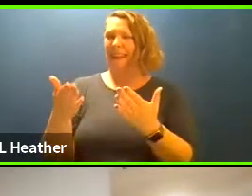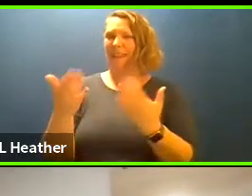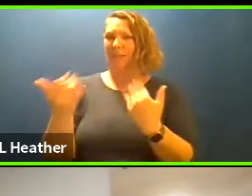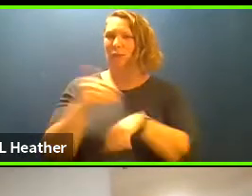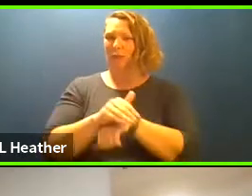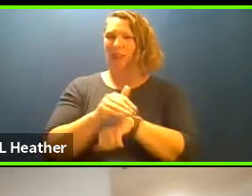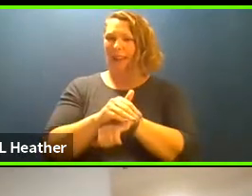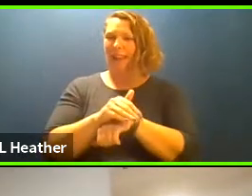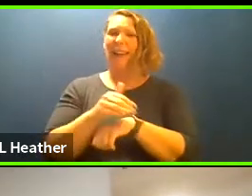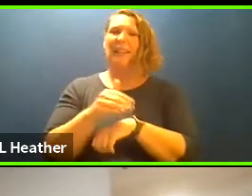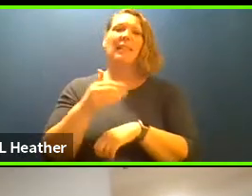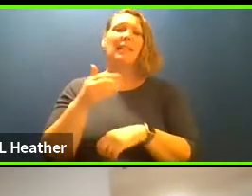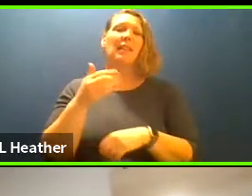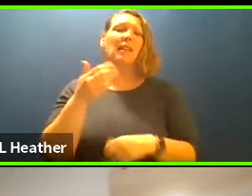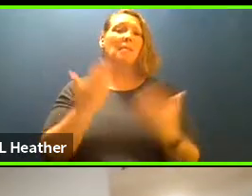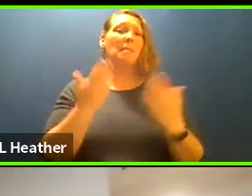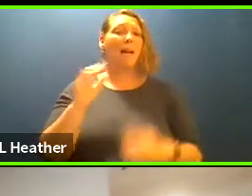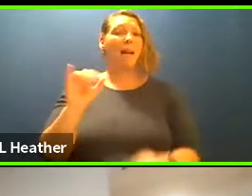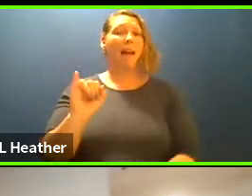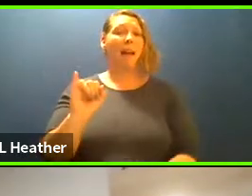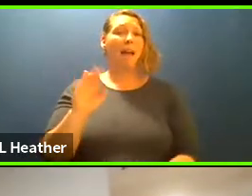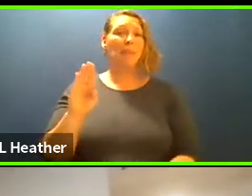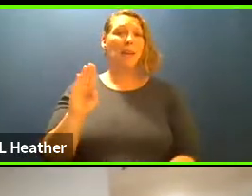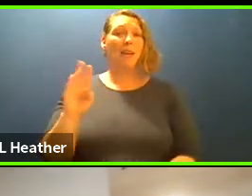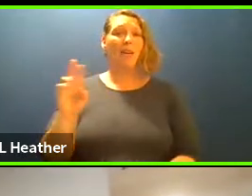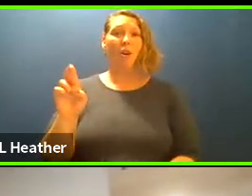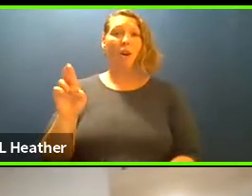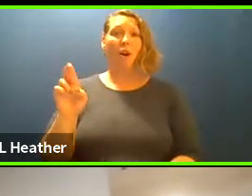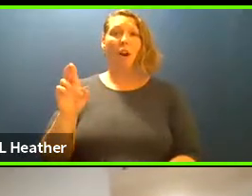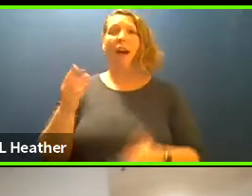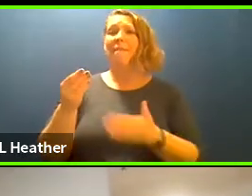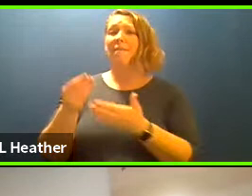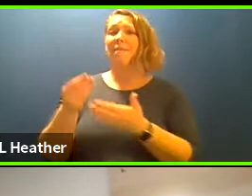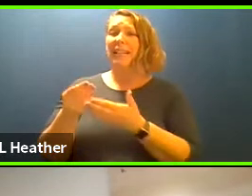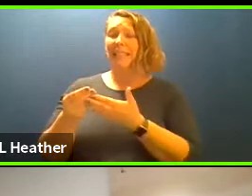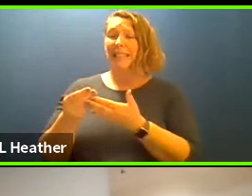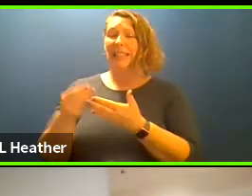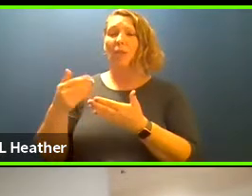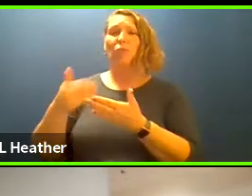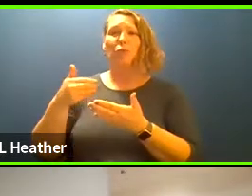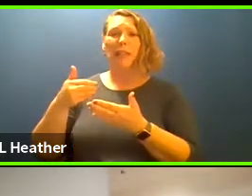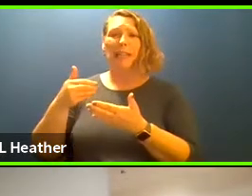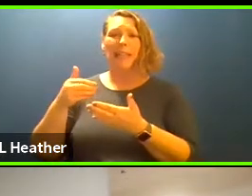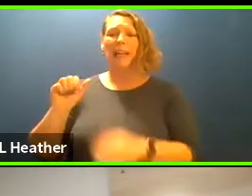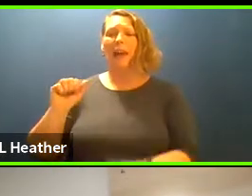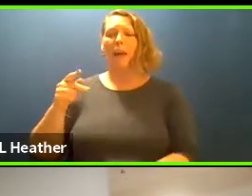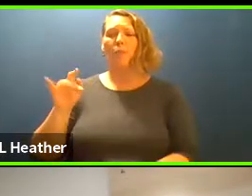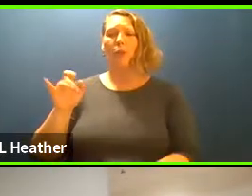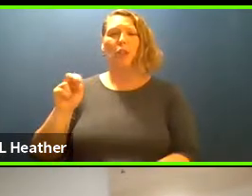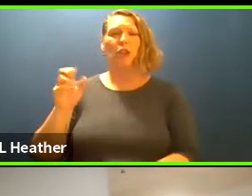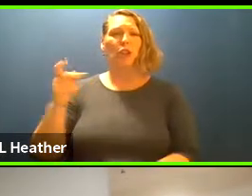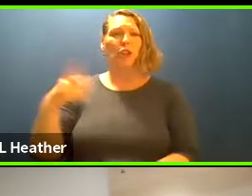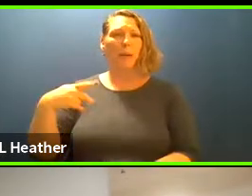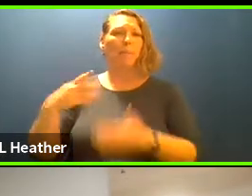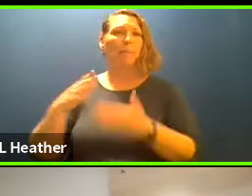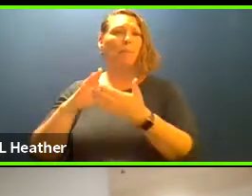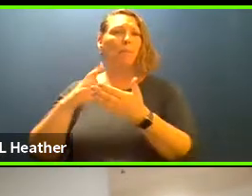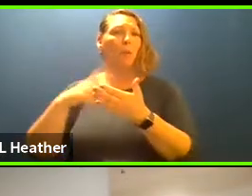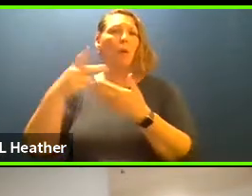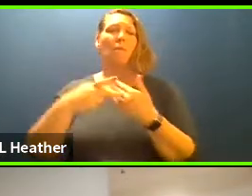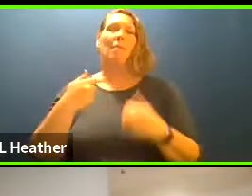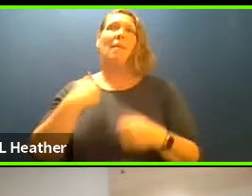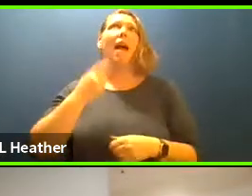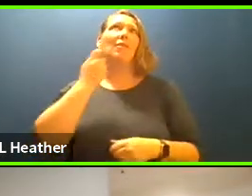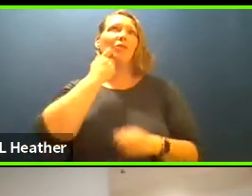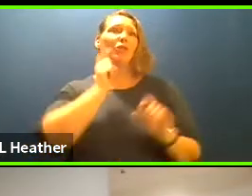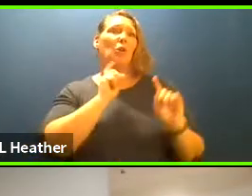regards to maybe the IBR funding pre-apprenticeship programs in that area. Because I went to a graduation